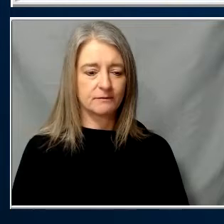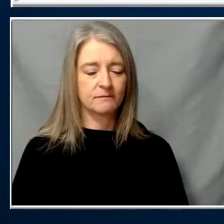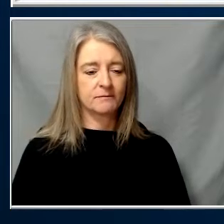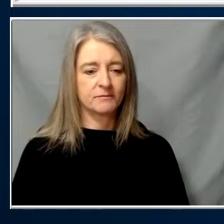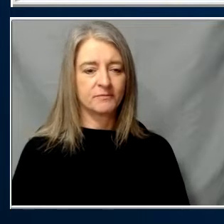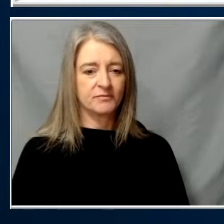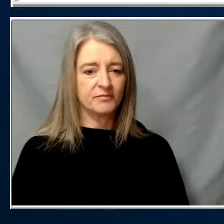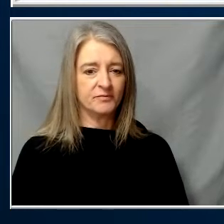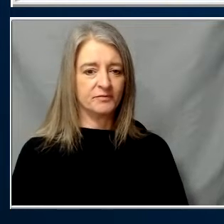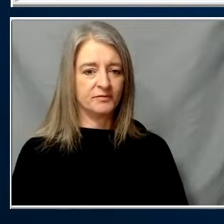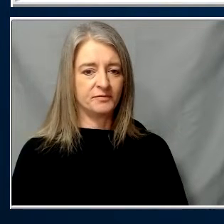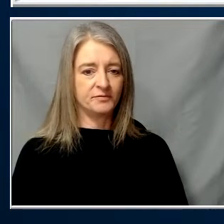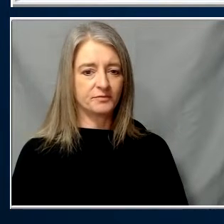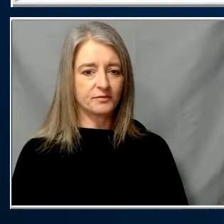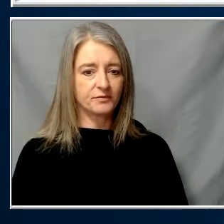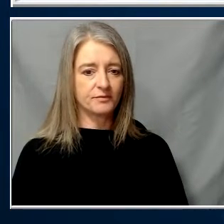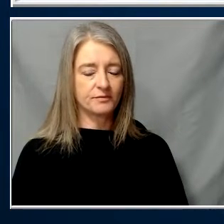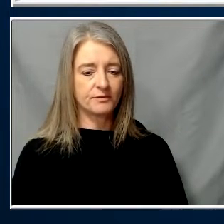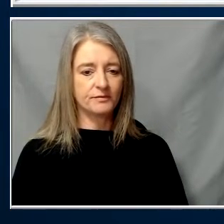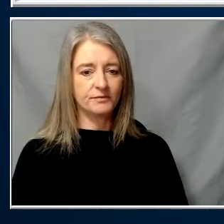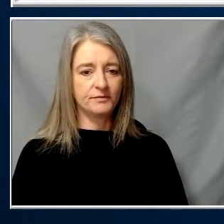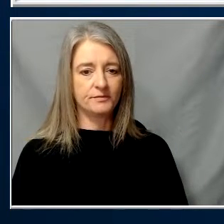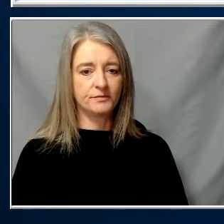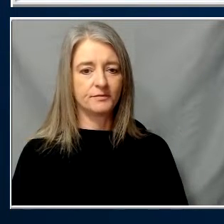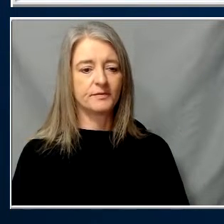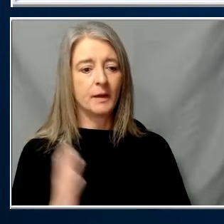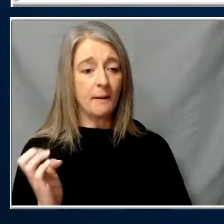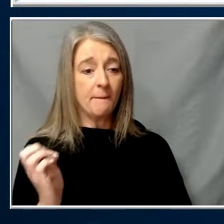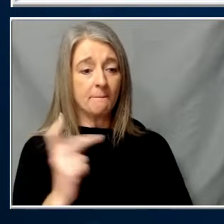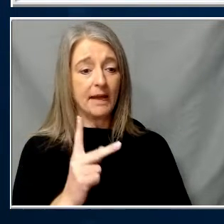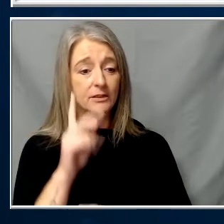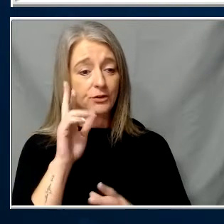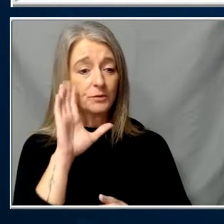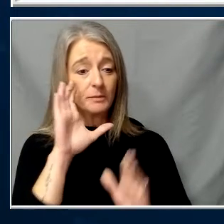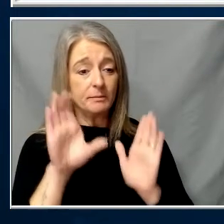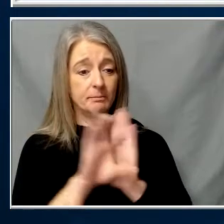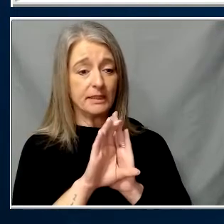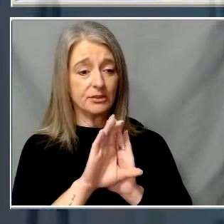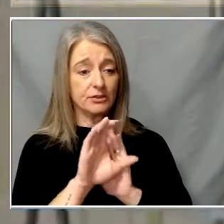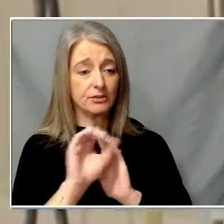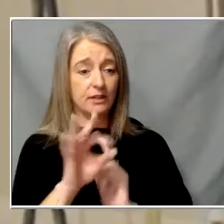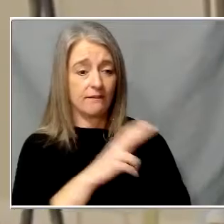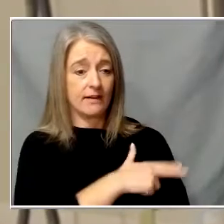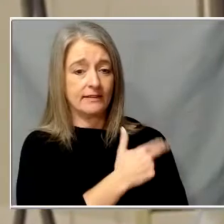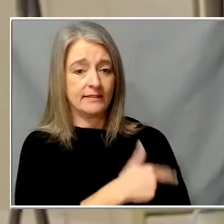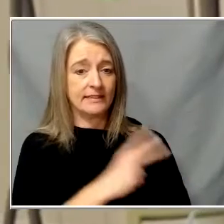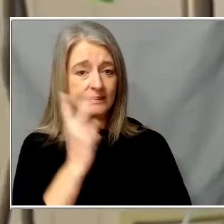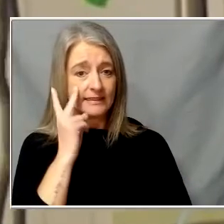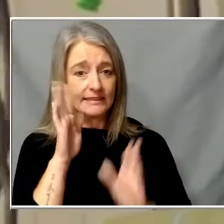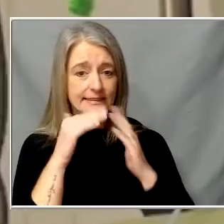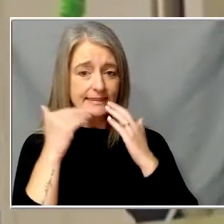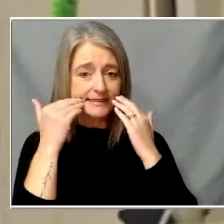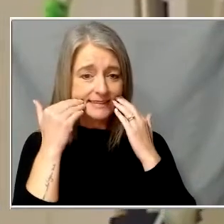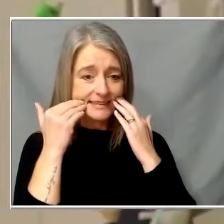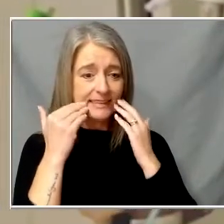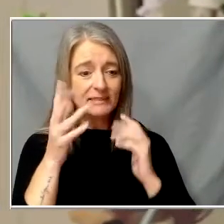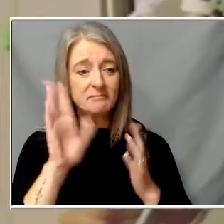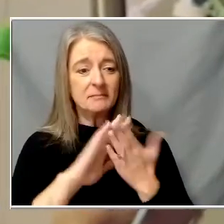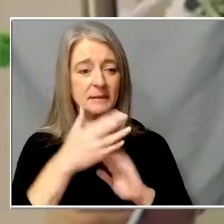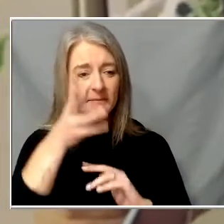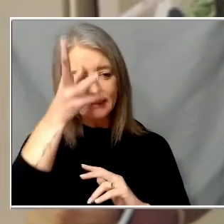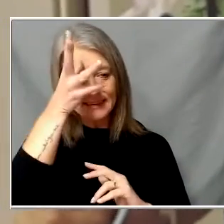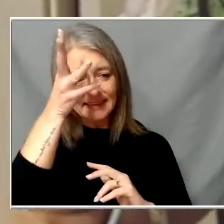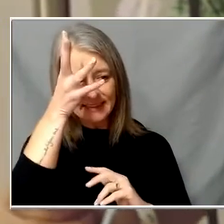it. Okay, so I want to go back to these pictures of you in the hospital, if we can, guys, because I see you smiling. I see you being a dad. I see you